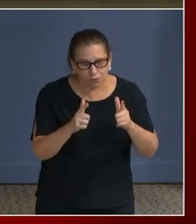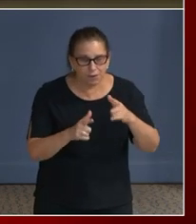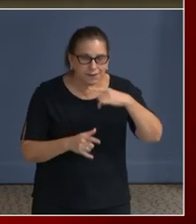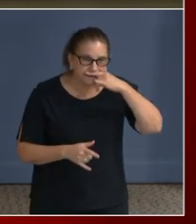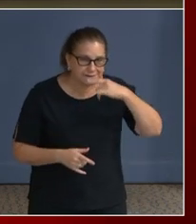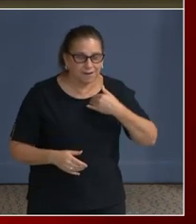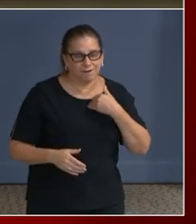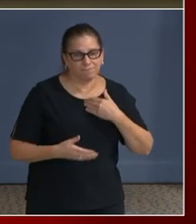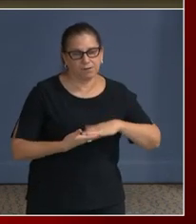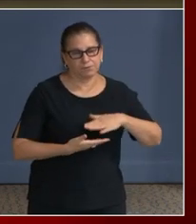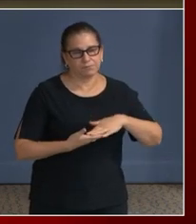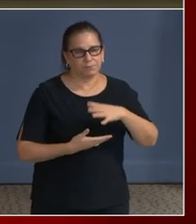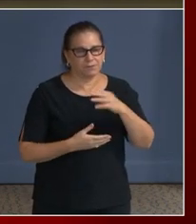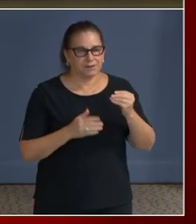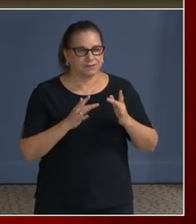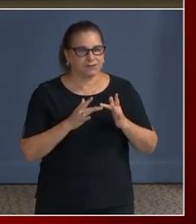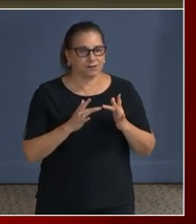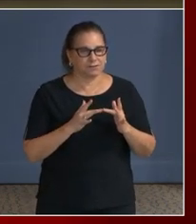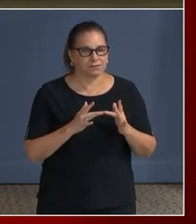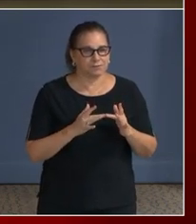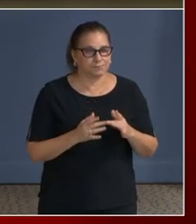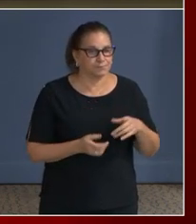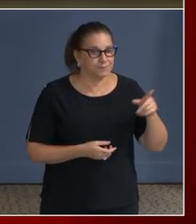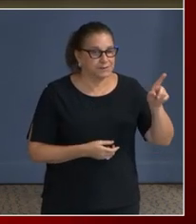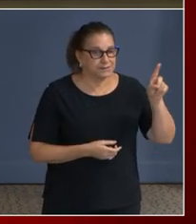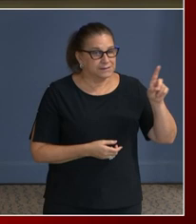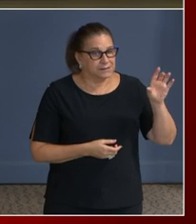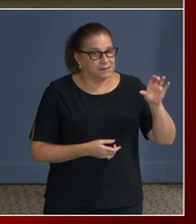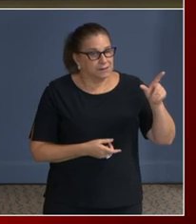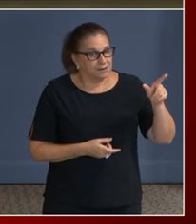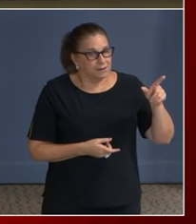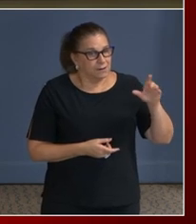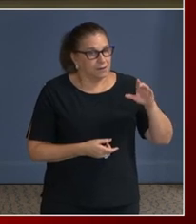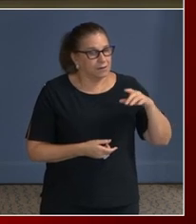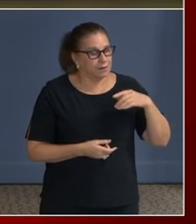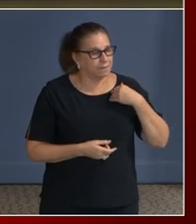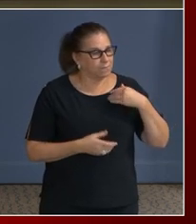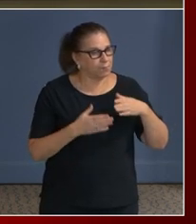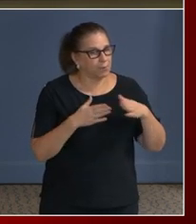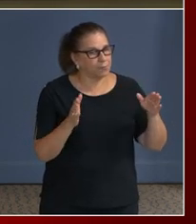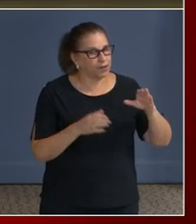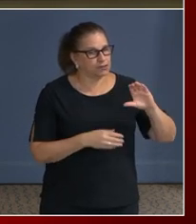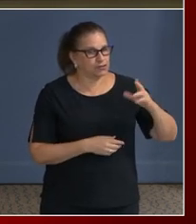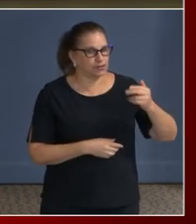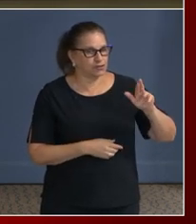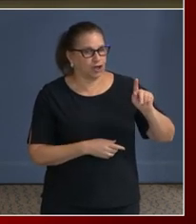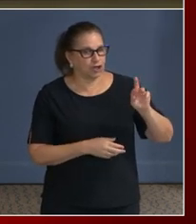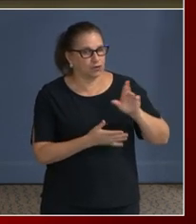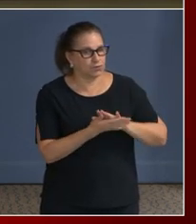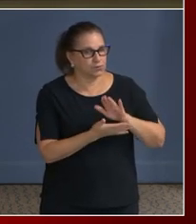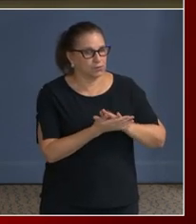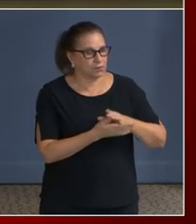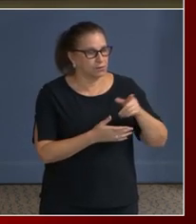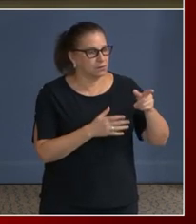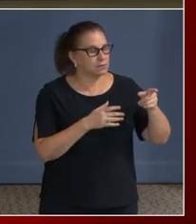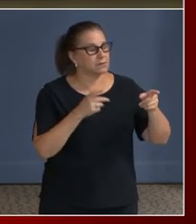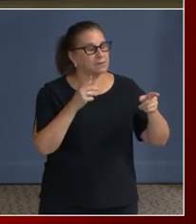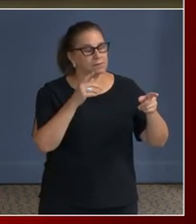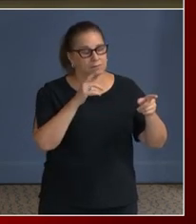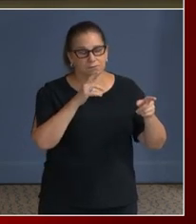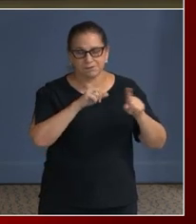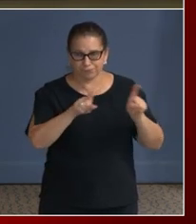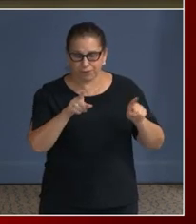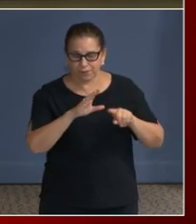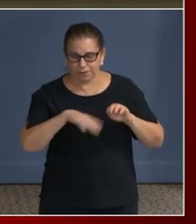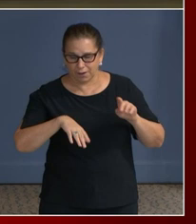Charter School, please visit the DC Public Charter School website to connect to your individual school